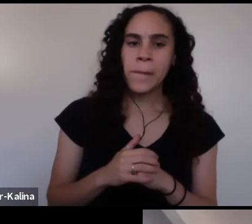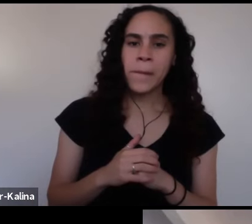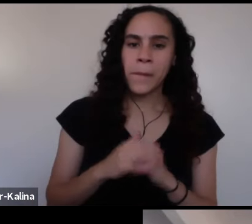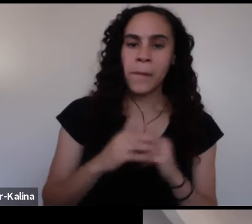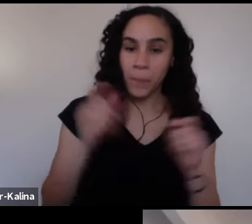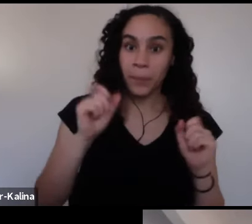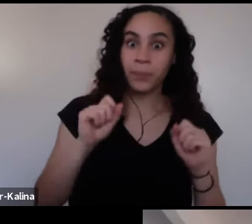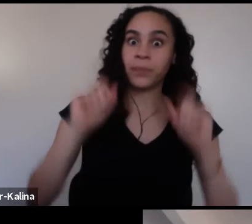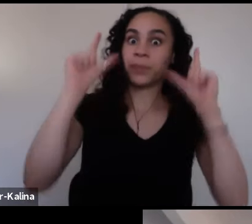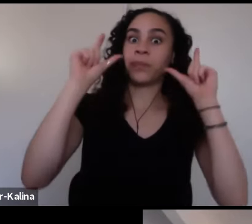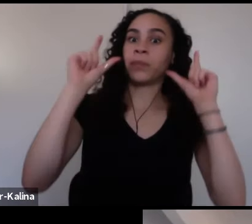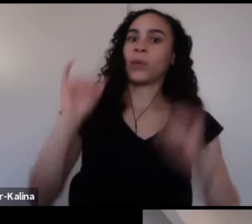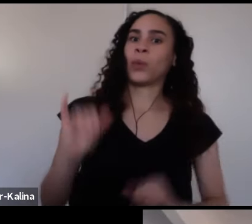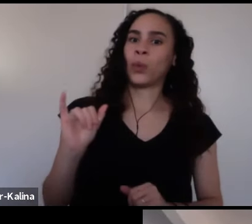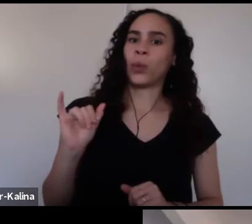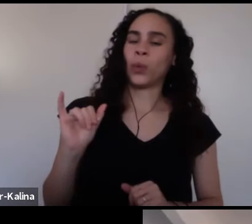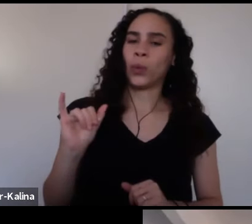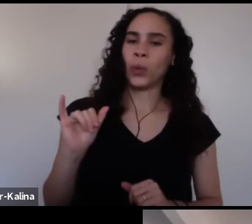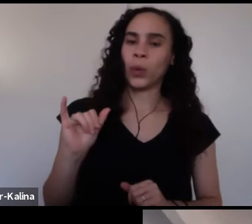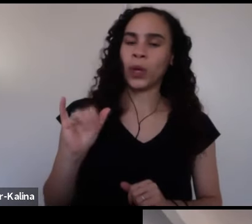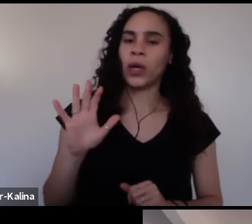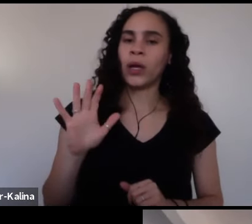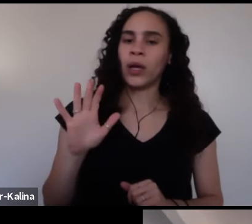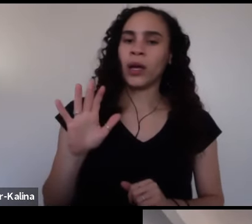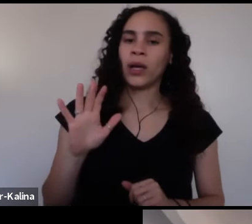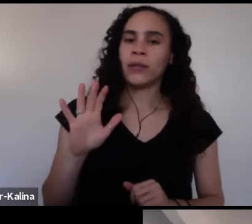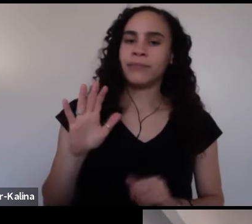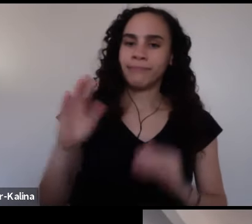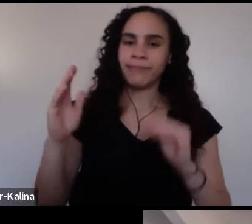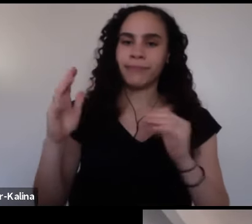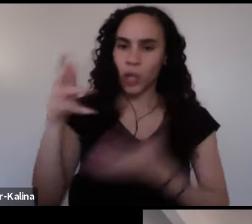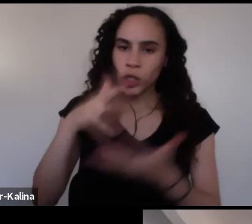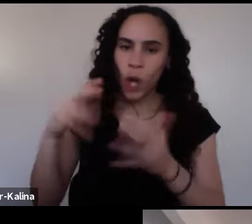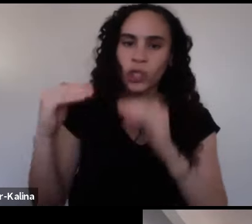injustice, and to a lack of diversity, equity, inclusion, both. And